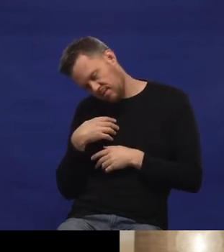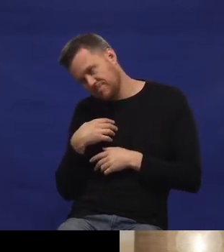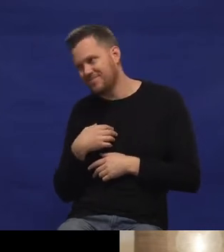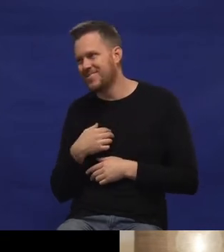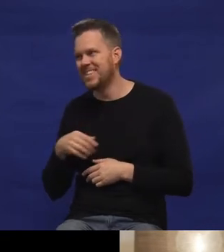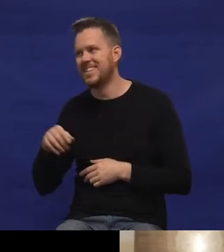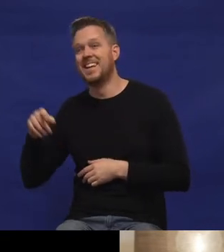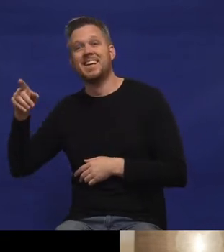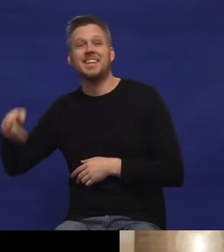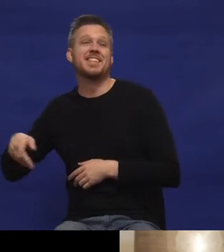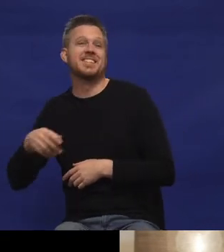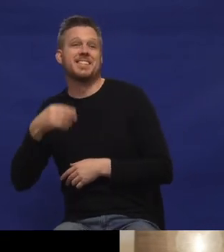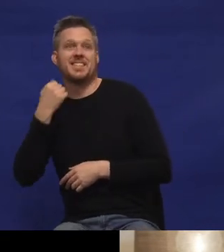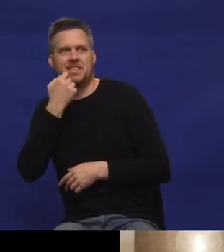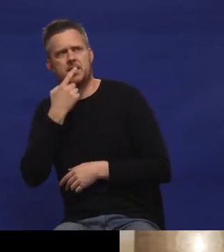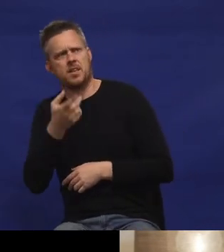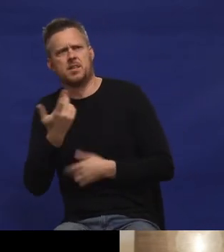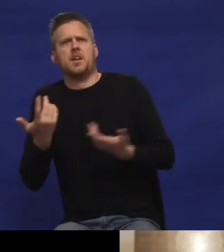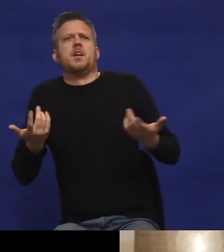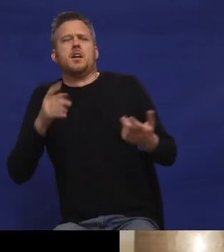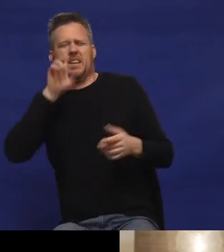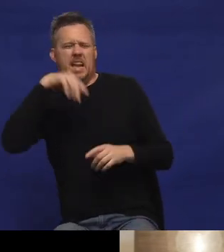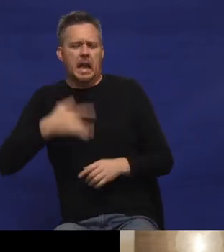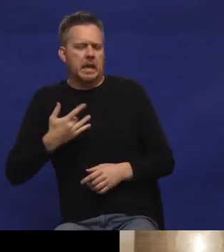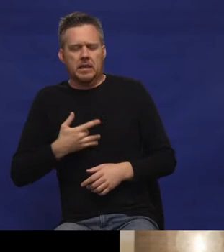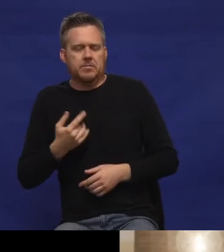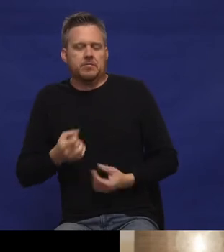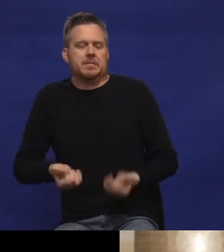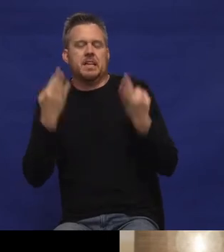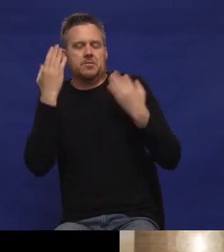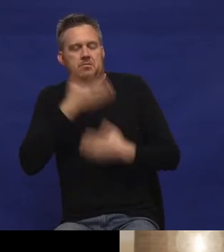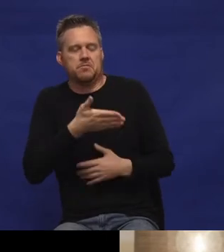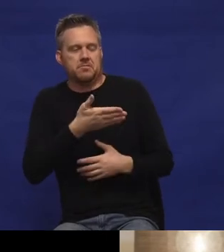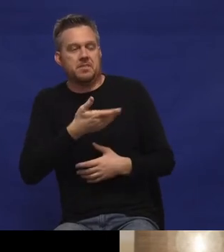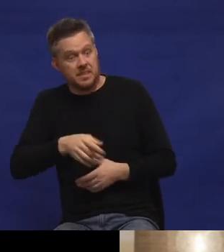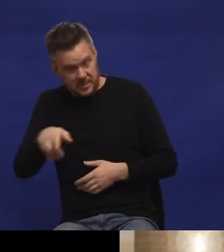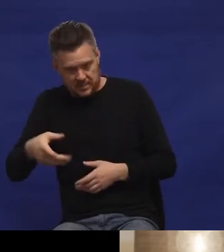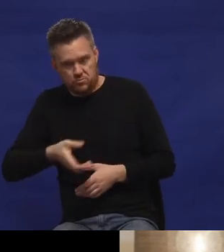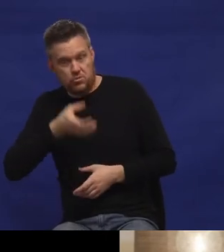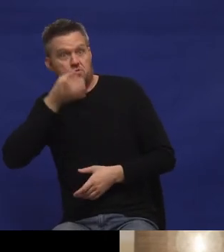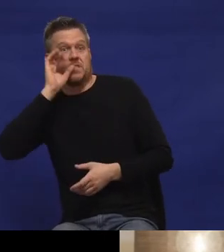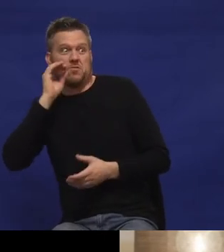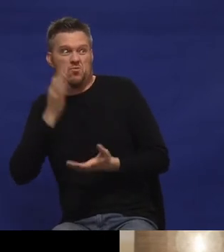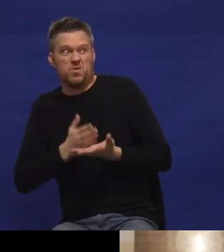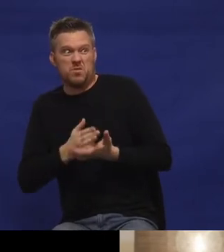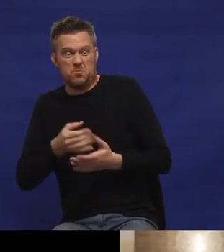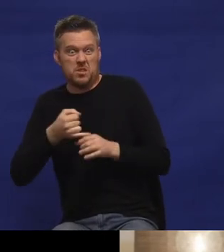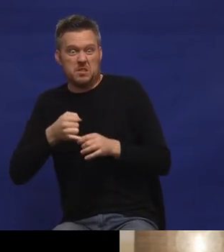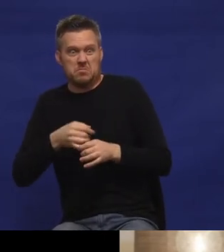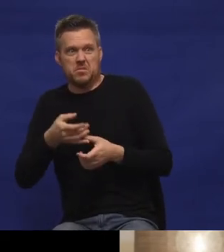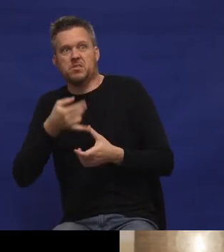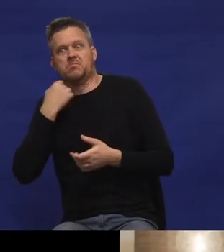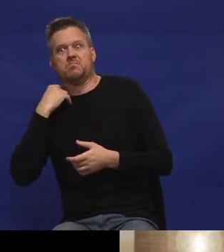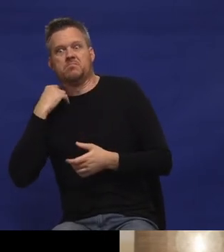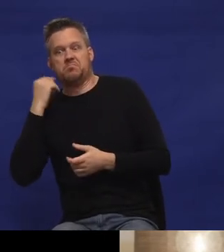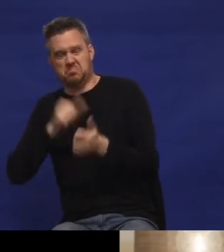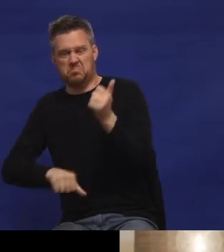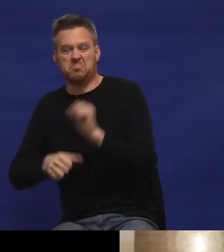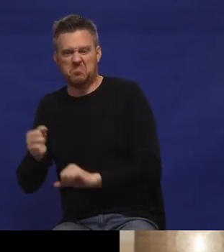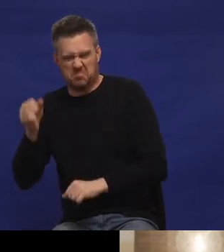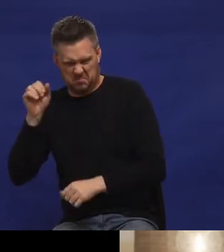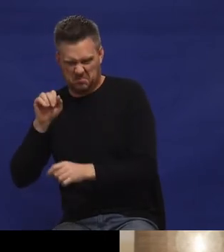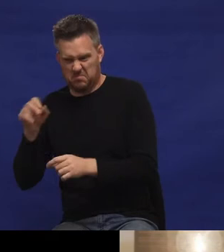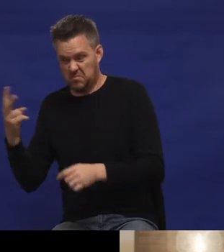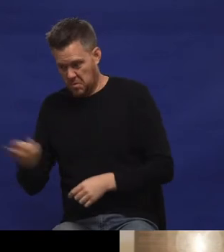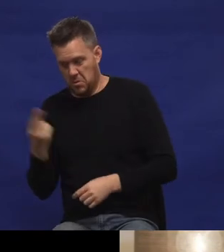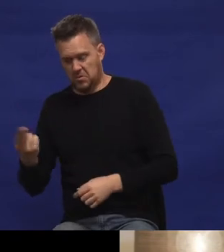too sings the next verse, the chorus, I can't live if living is without you. And so she too kills herself. That's